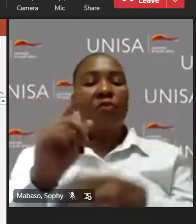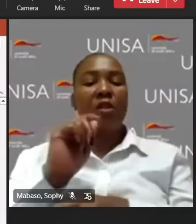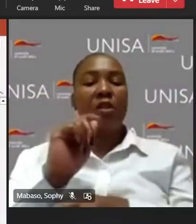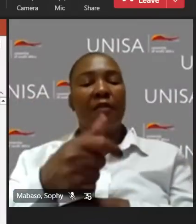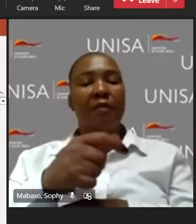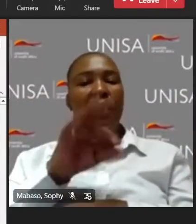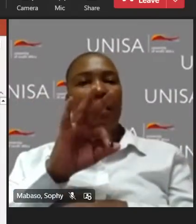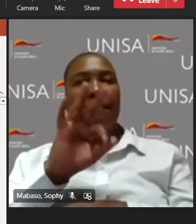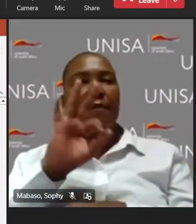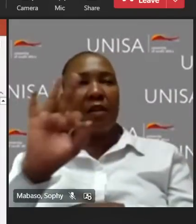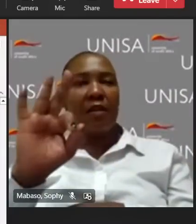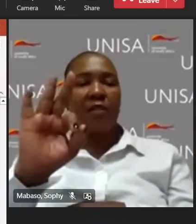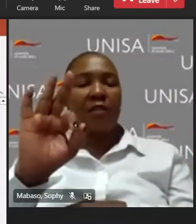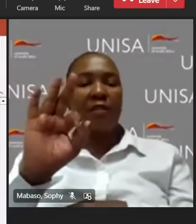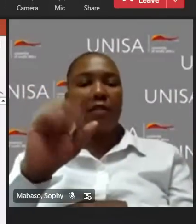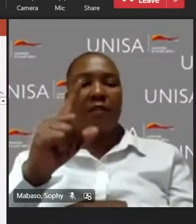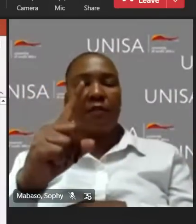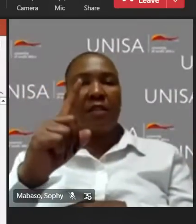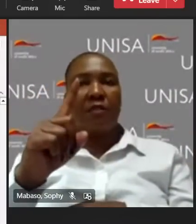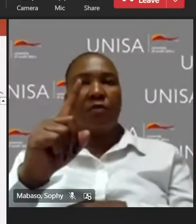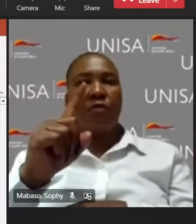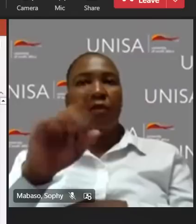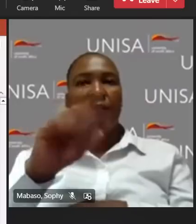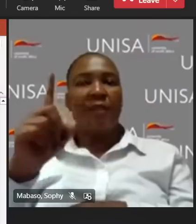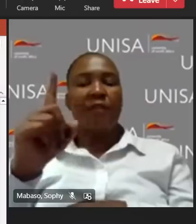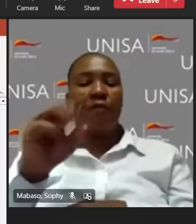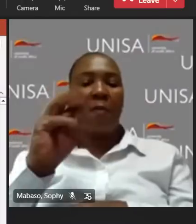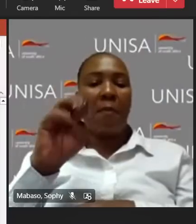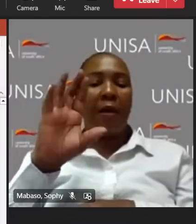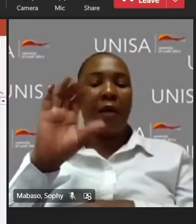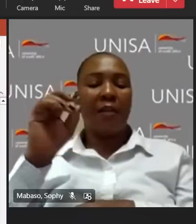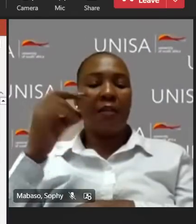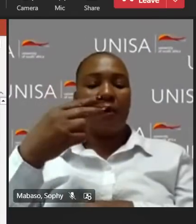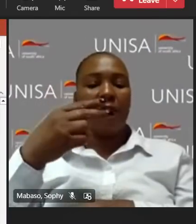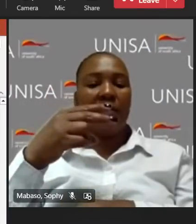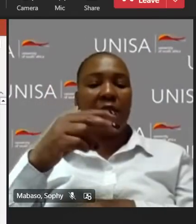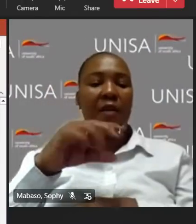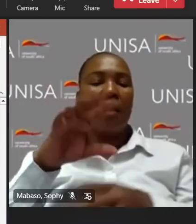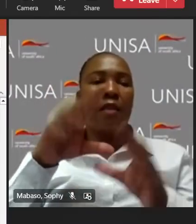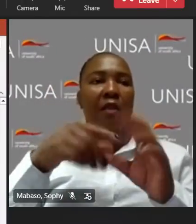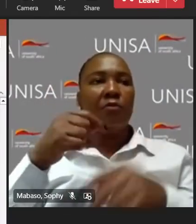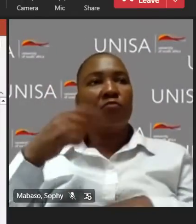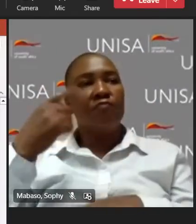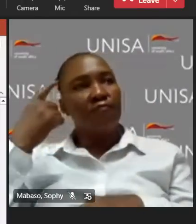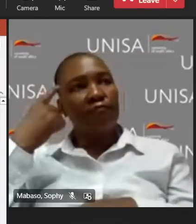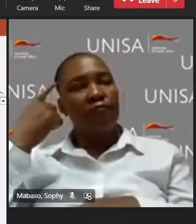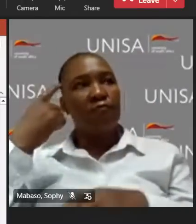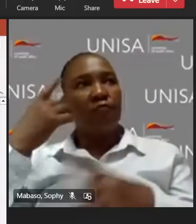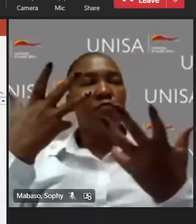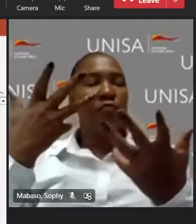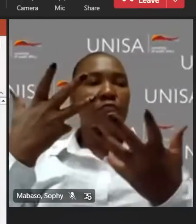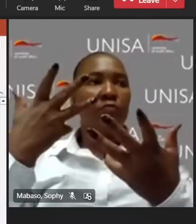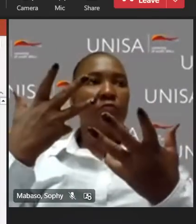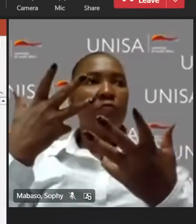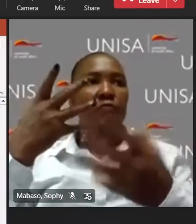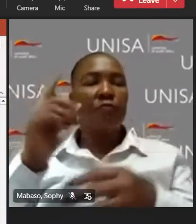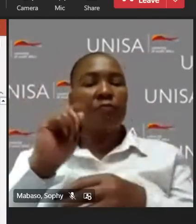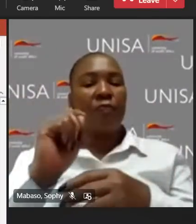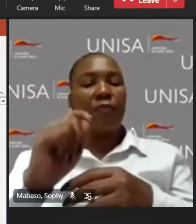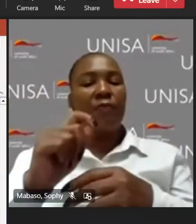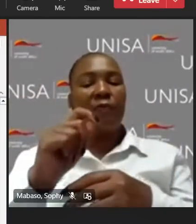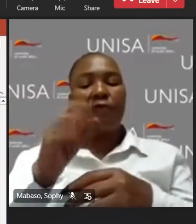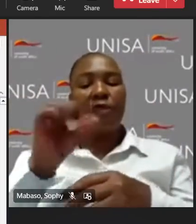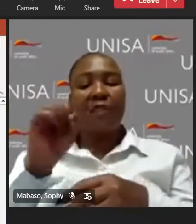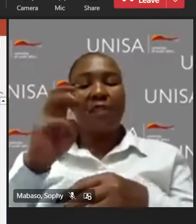31st of March and you fail to settle your final fee for the first semester, or